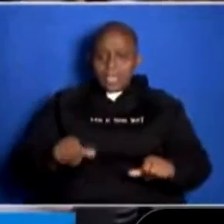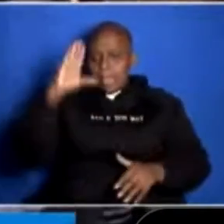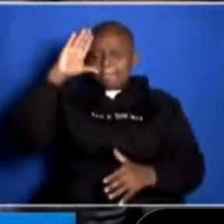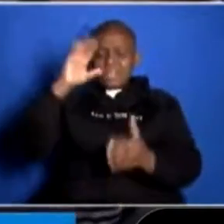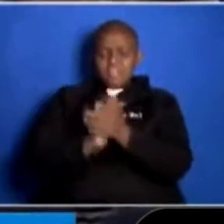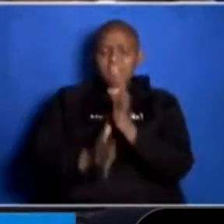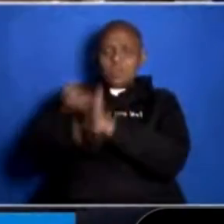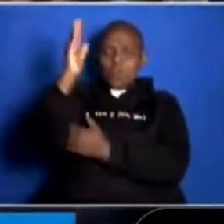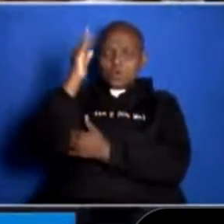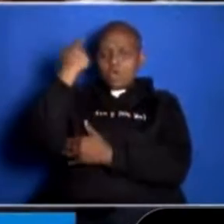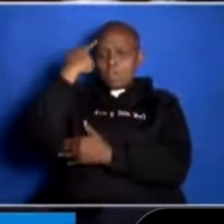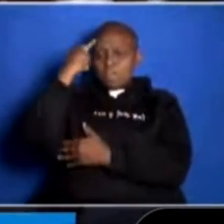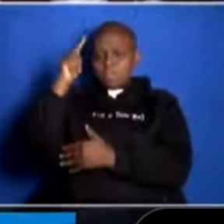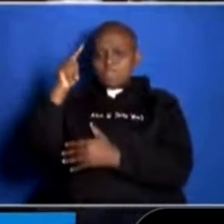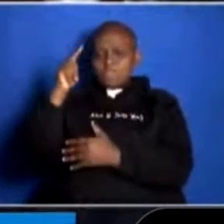Believing God